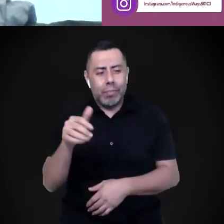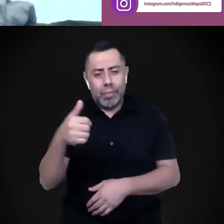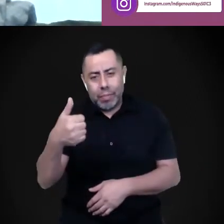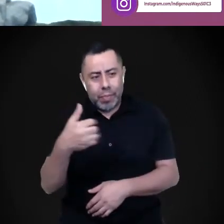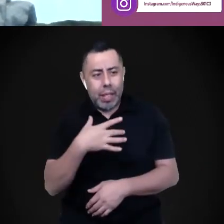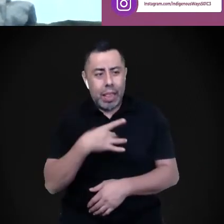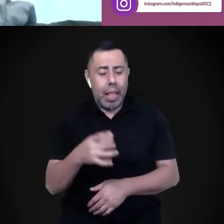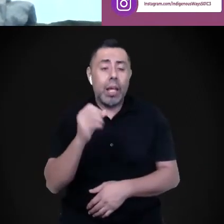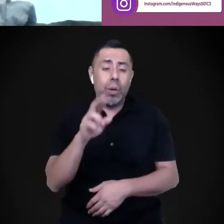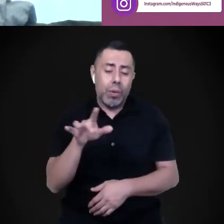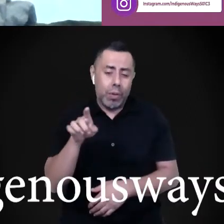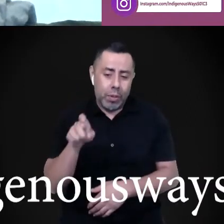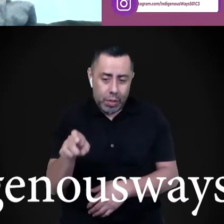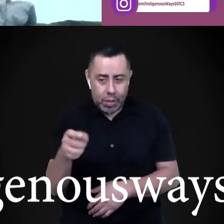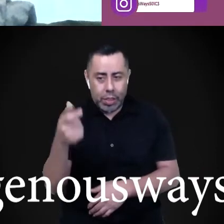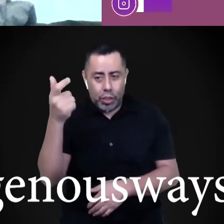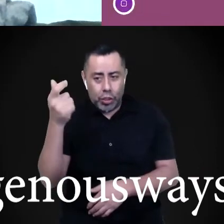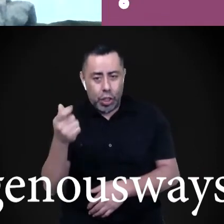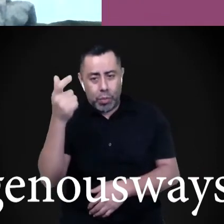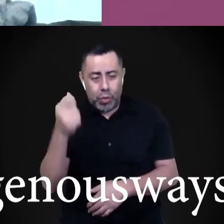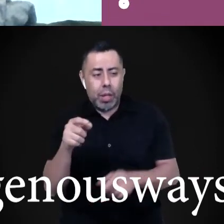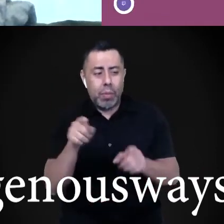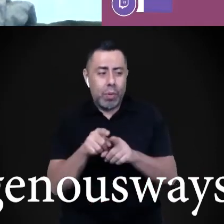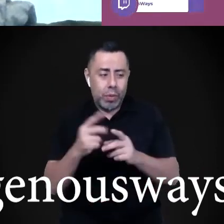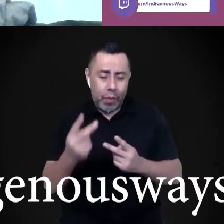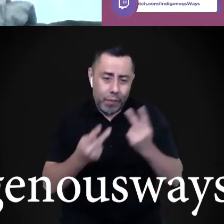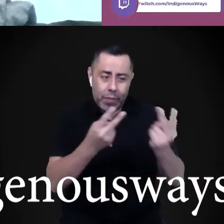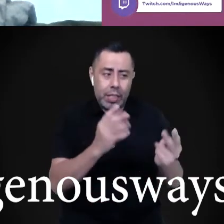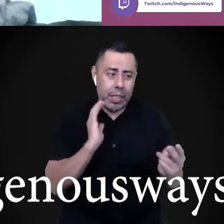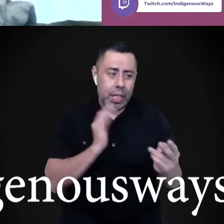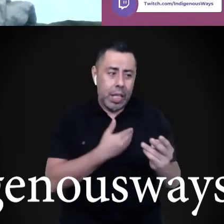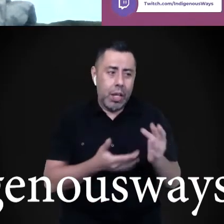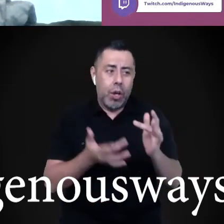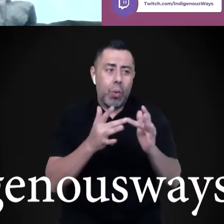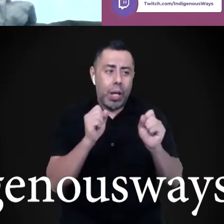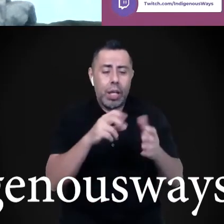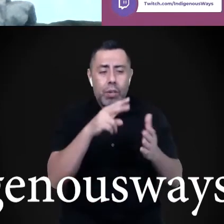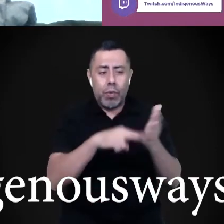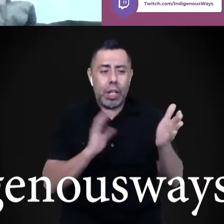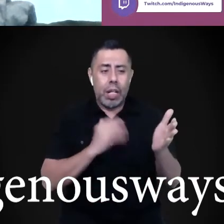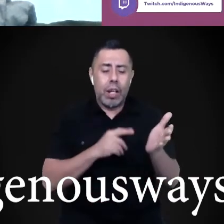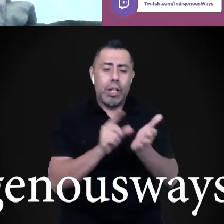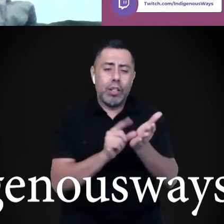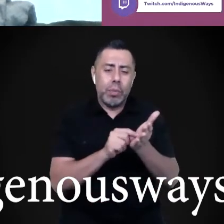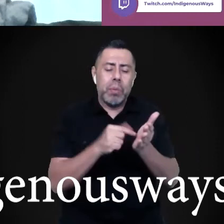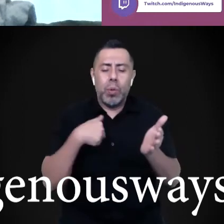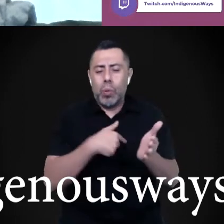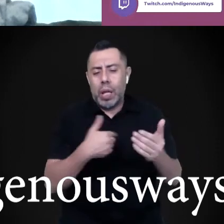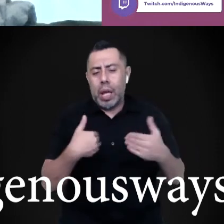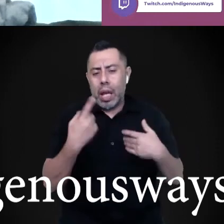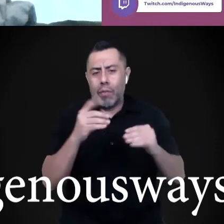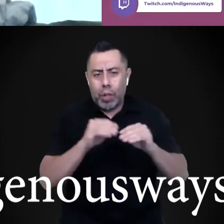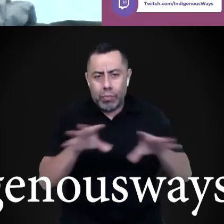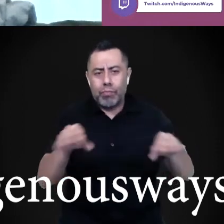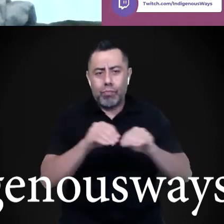to our website, get our newsletter, which we put out weekly. And also, you